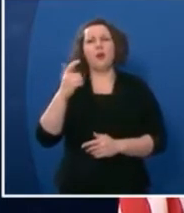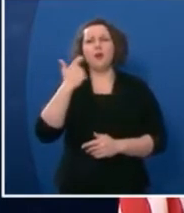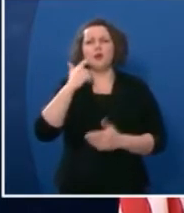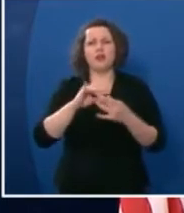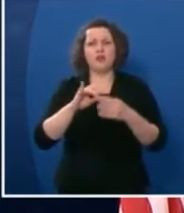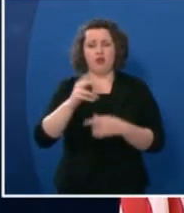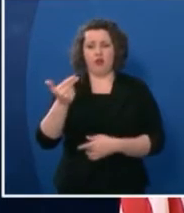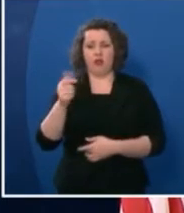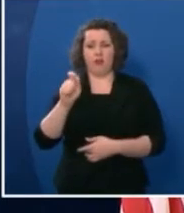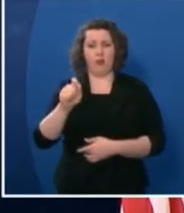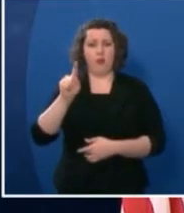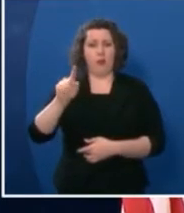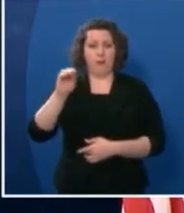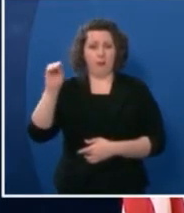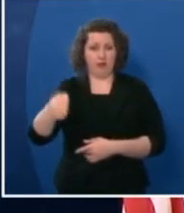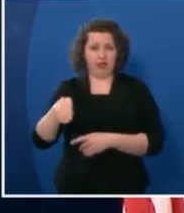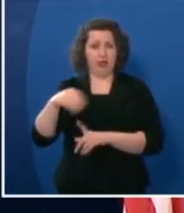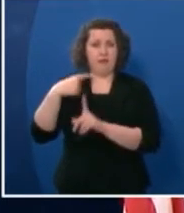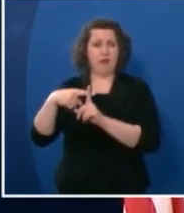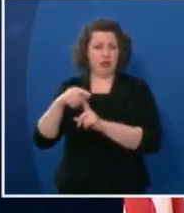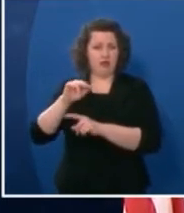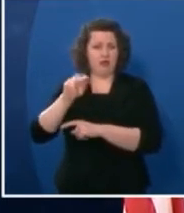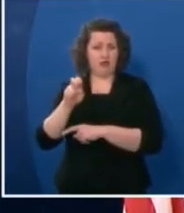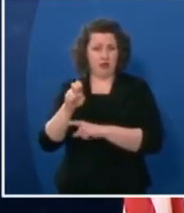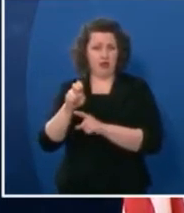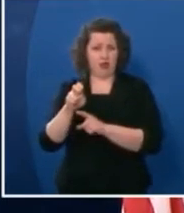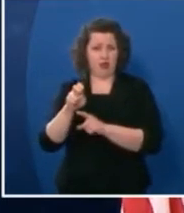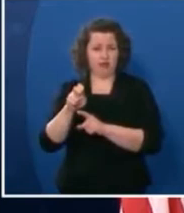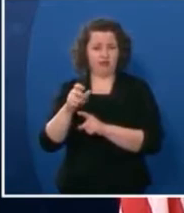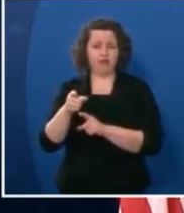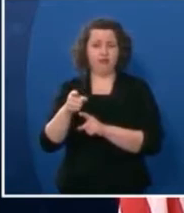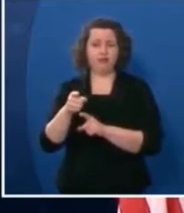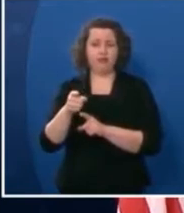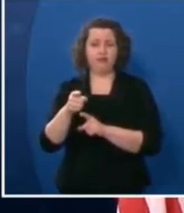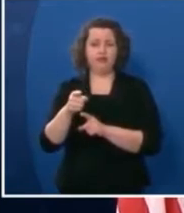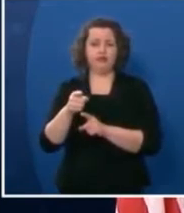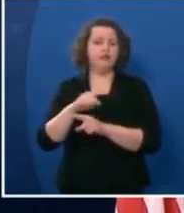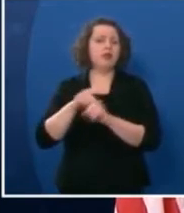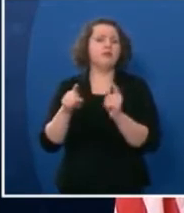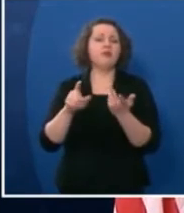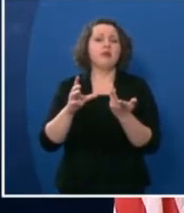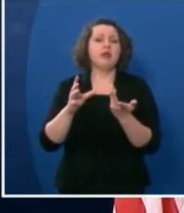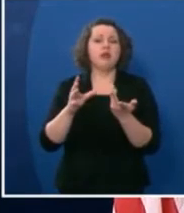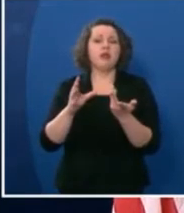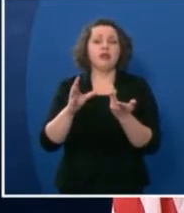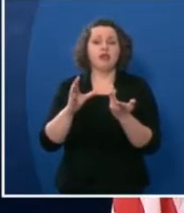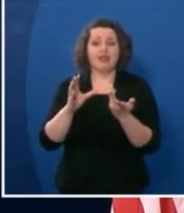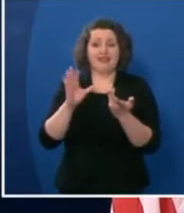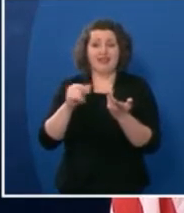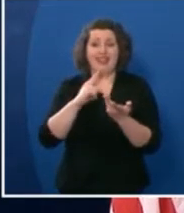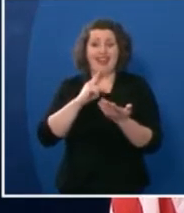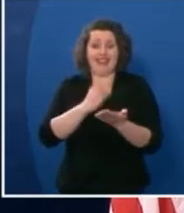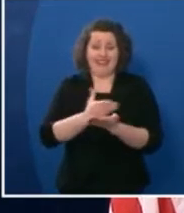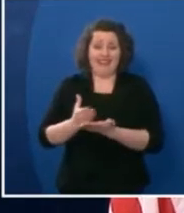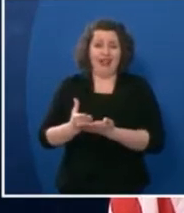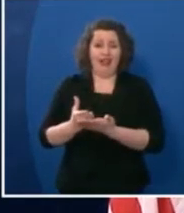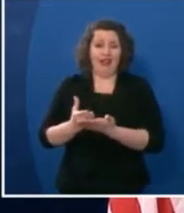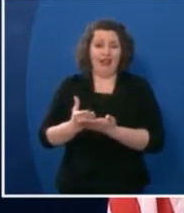13.1% positive rate for testing, but what's the data behind being able